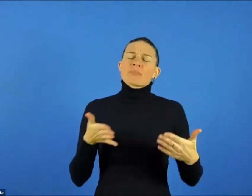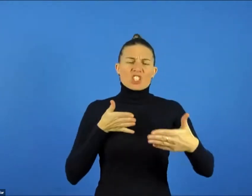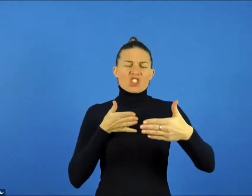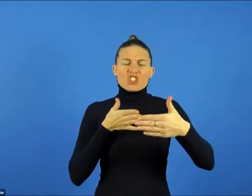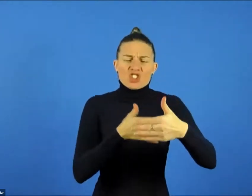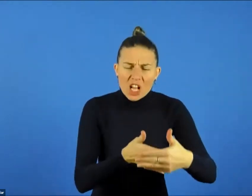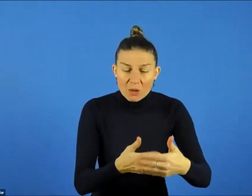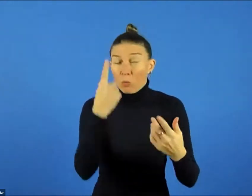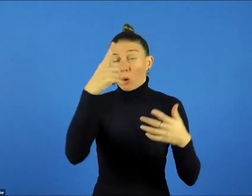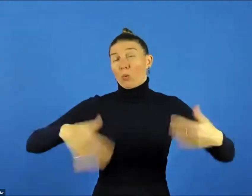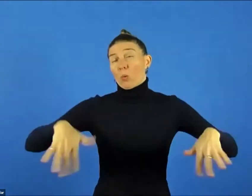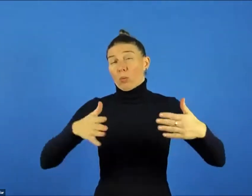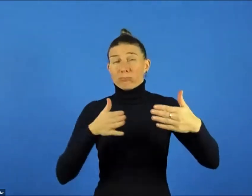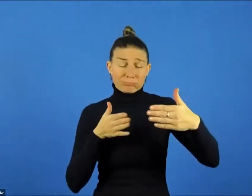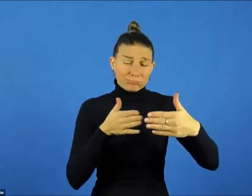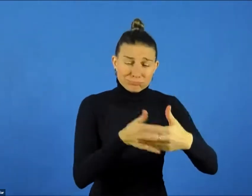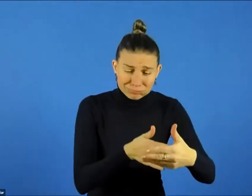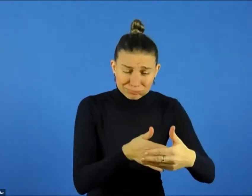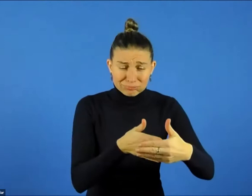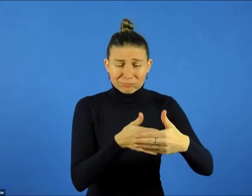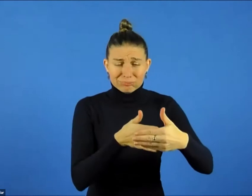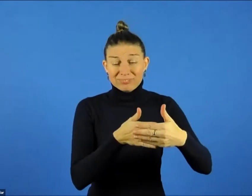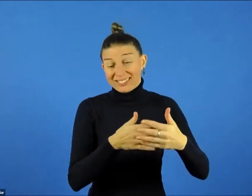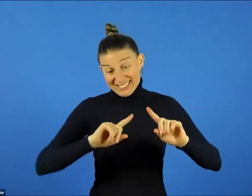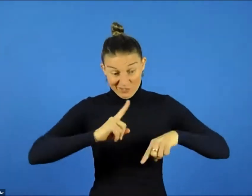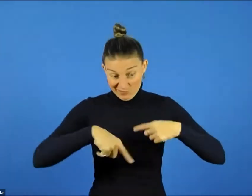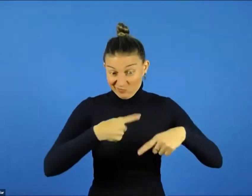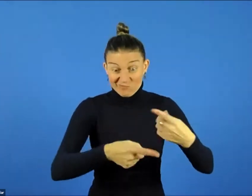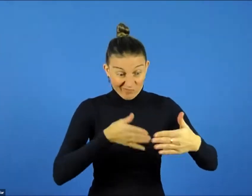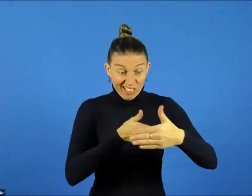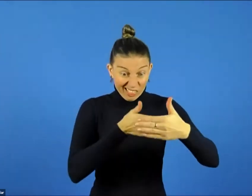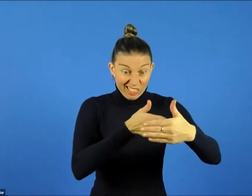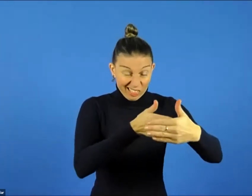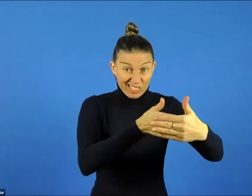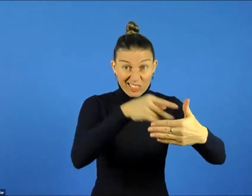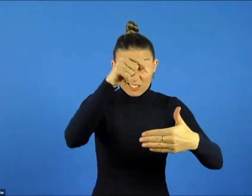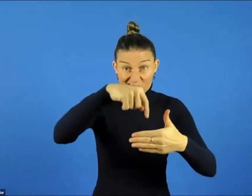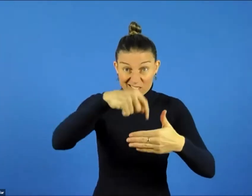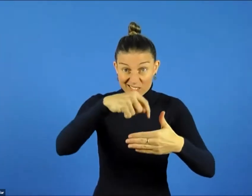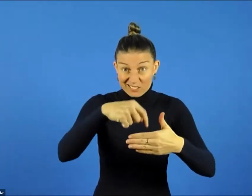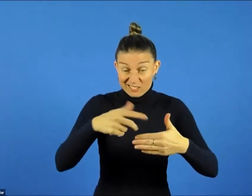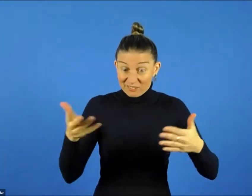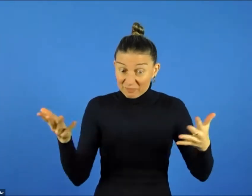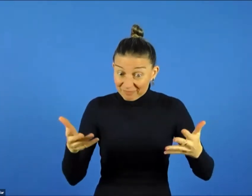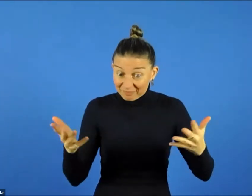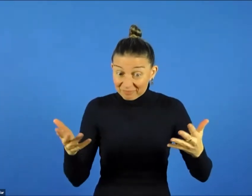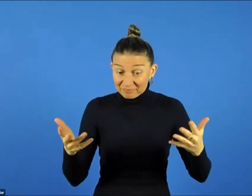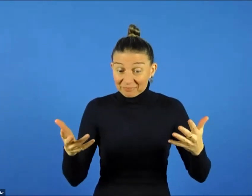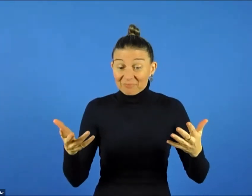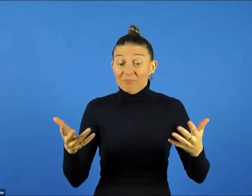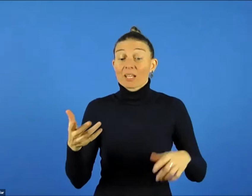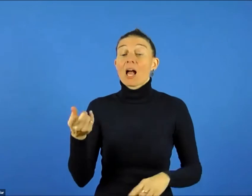that we faced so far and are still facing, because it's an ongoing activity that we're doing, is medical